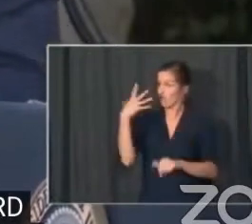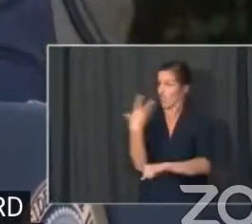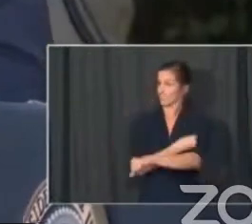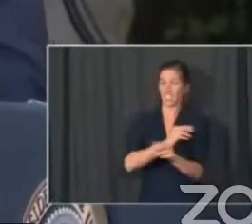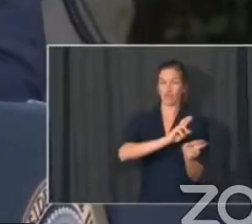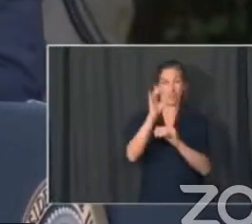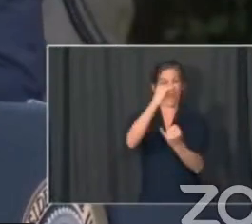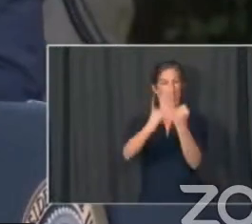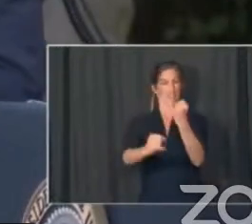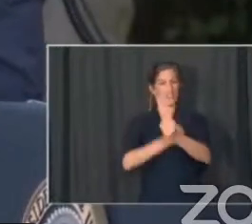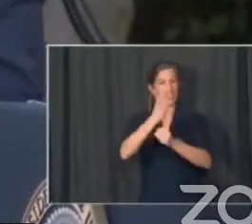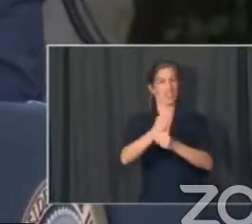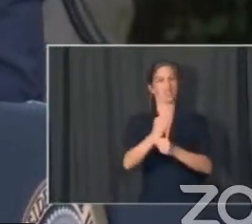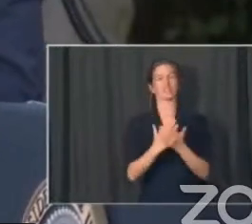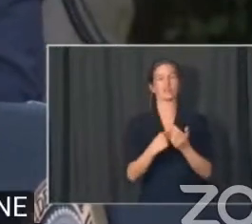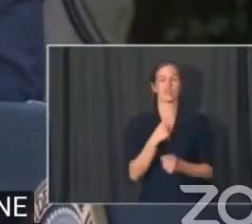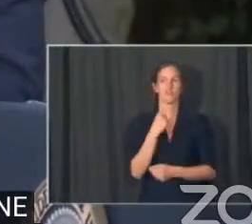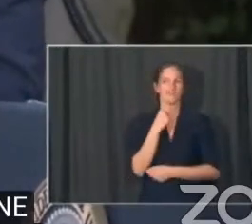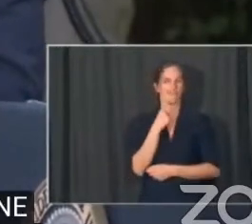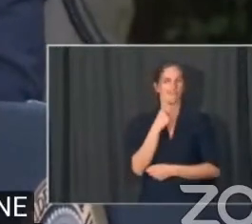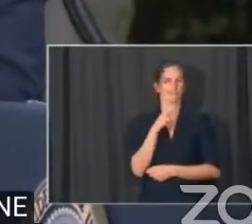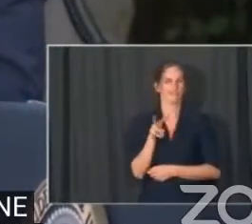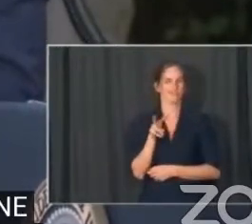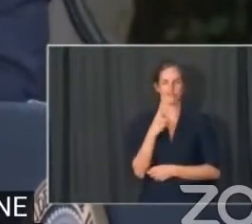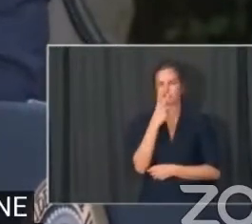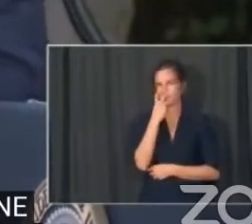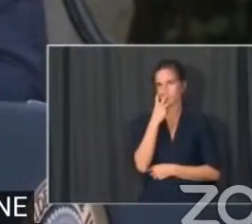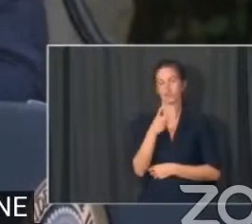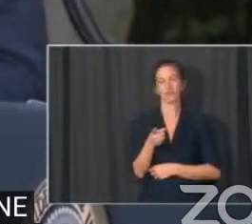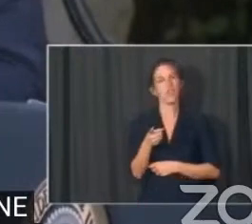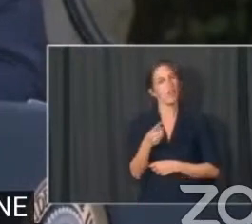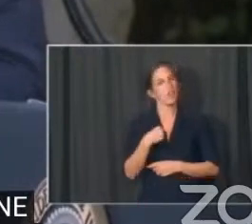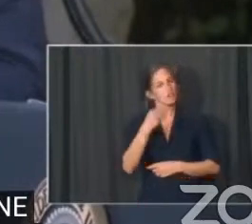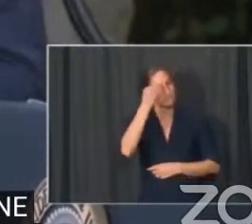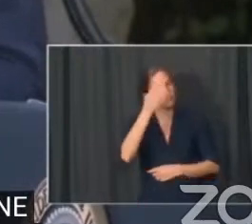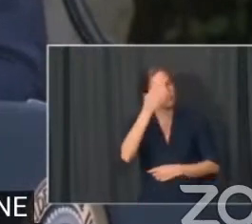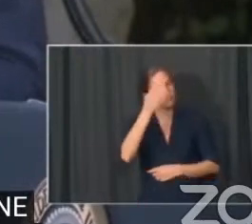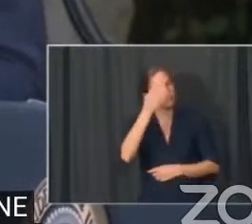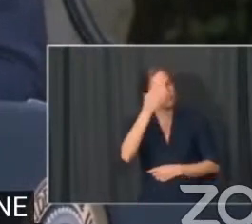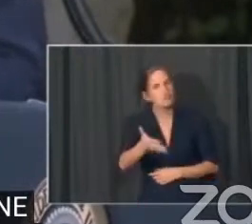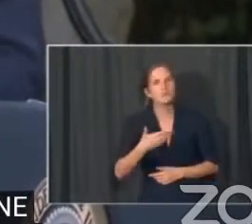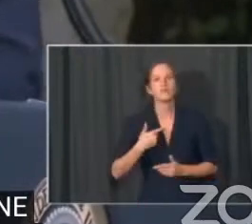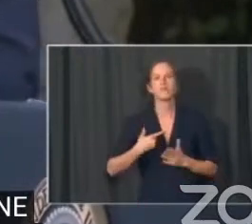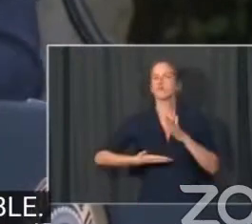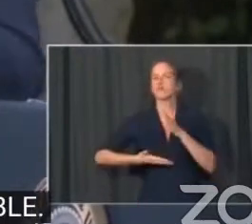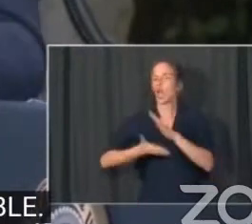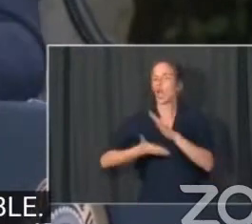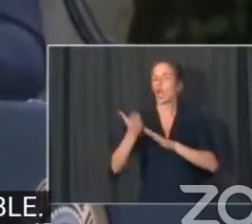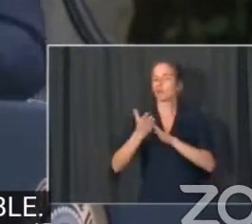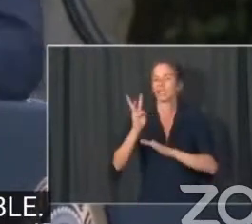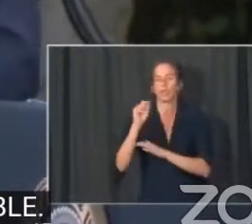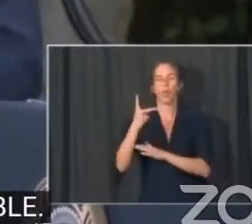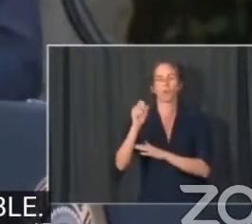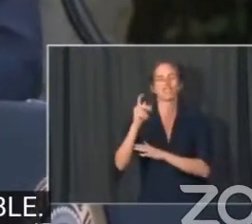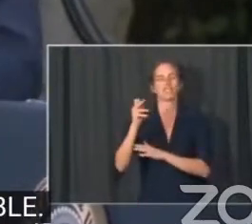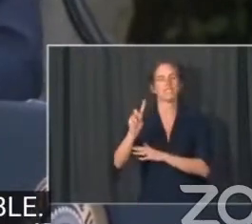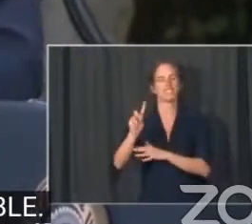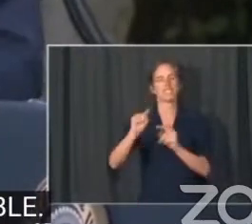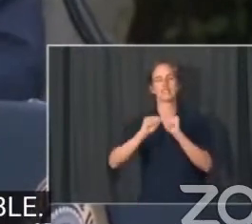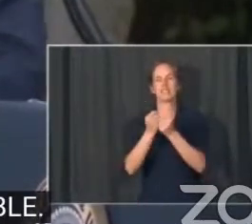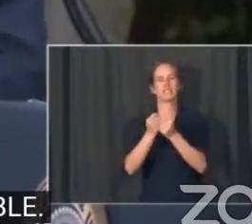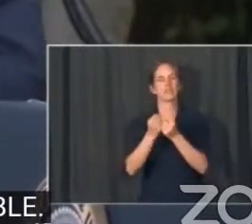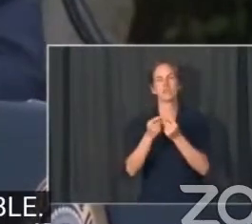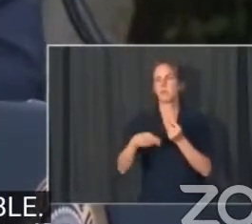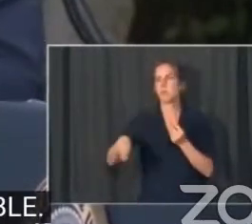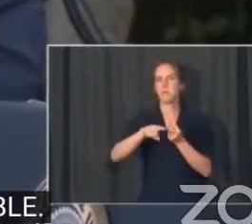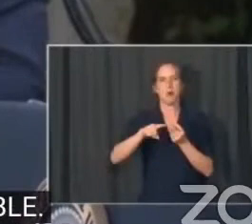scoffed at that salvar timetable. las vidas de But I can tell you, the americanas. team on Operation Warp Speed didn't. Tener una These vacuna great antes, research para poder tener companies una vacuna didn't. antes de final